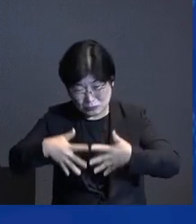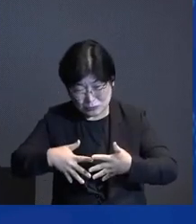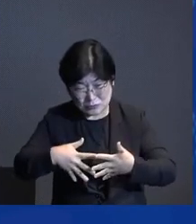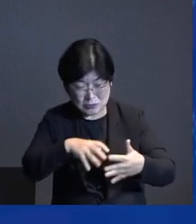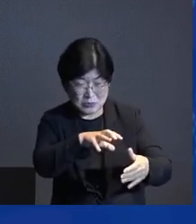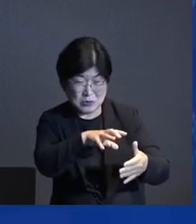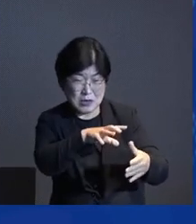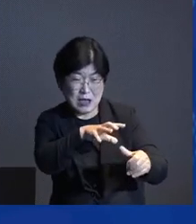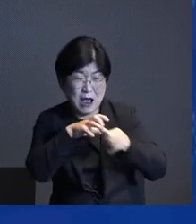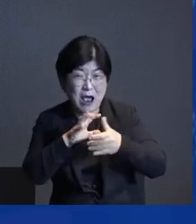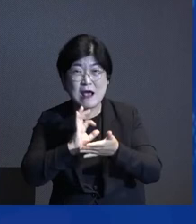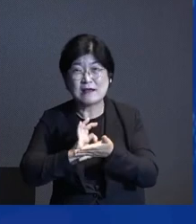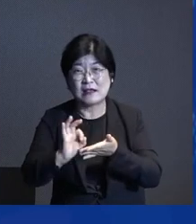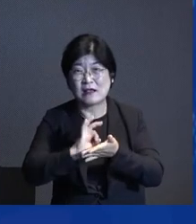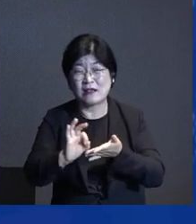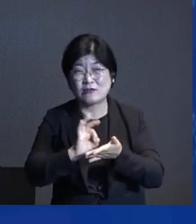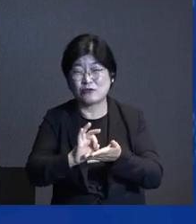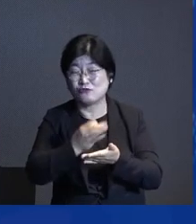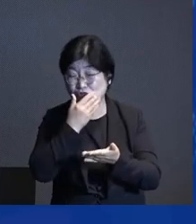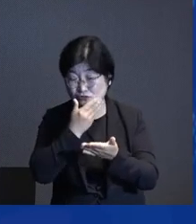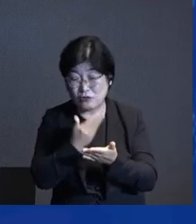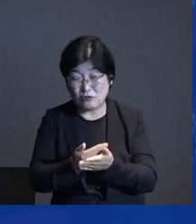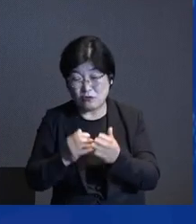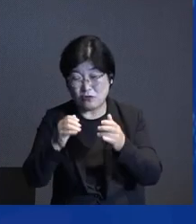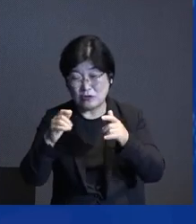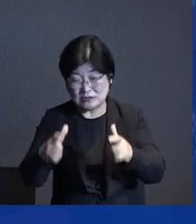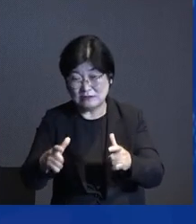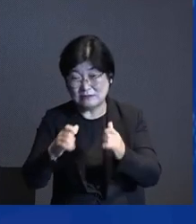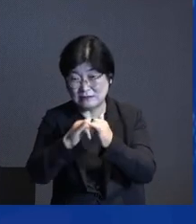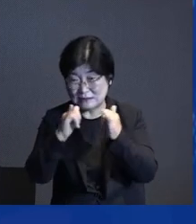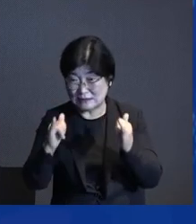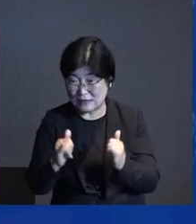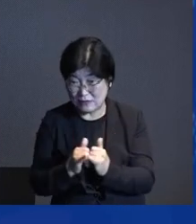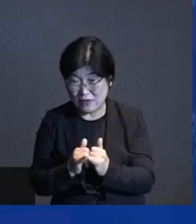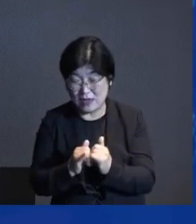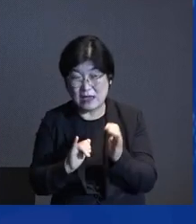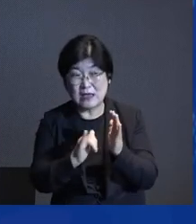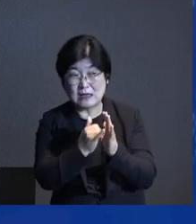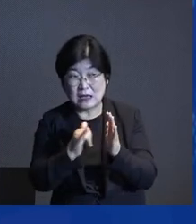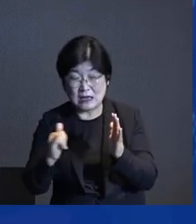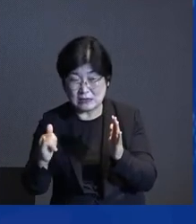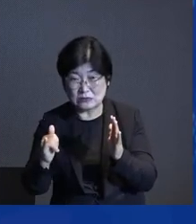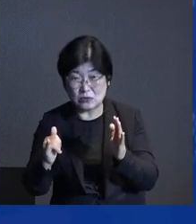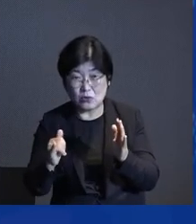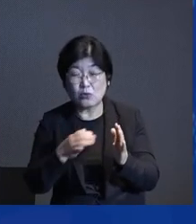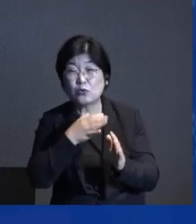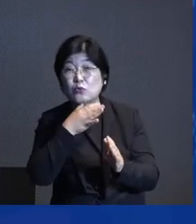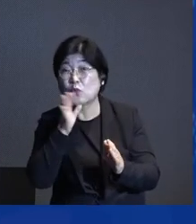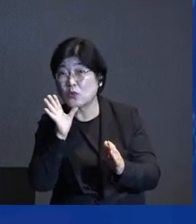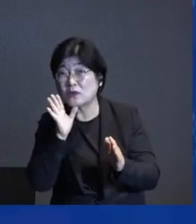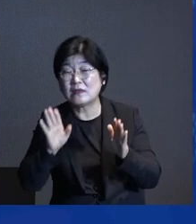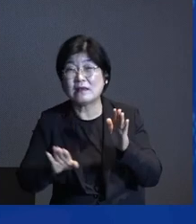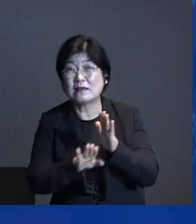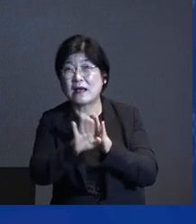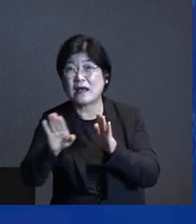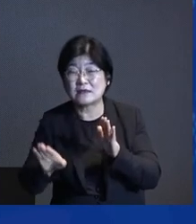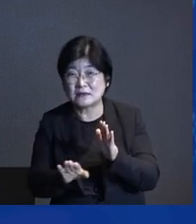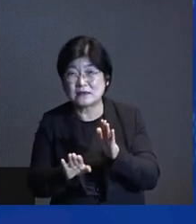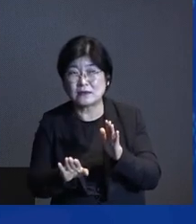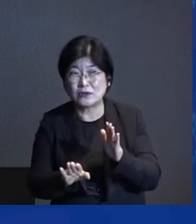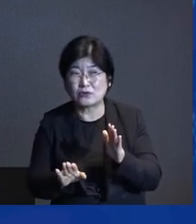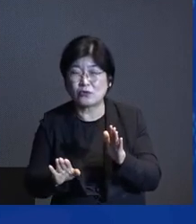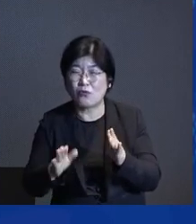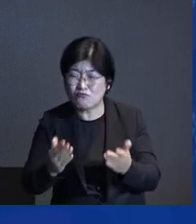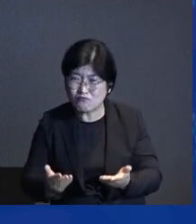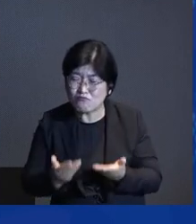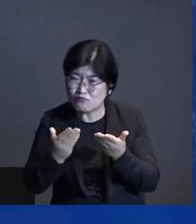continue to contribute to the family and society. But also at the same time, we take into account the age factor,